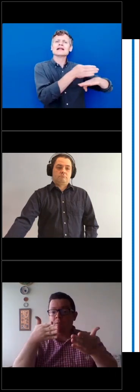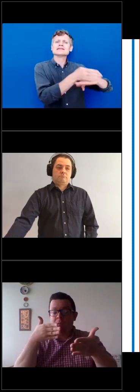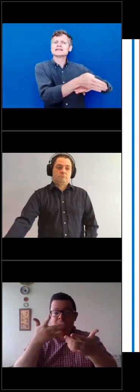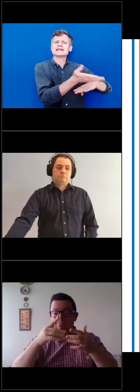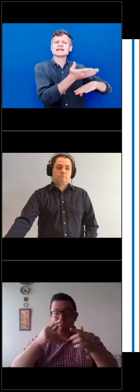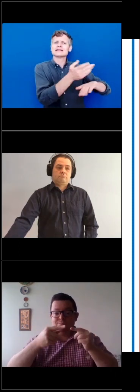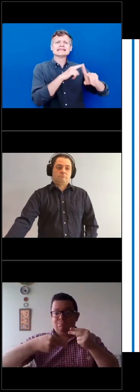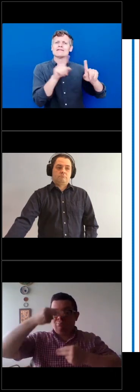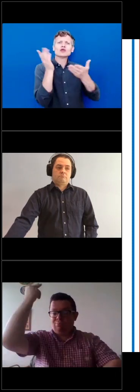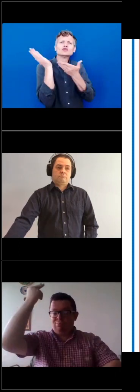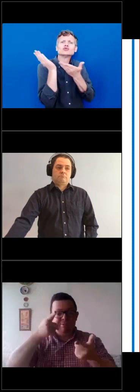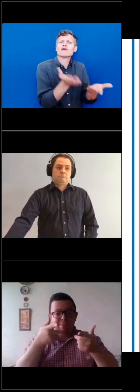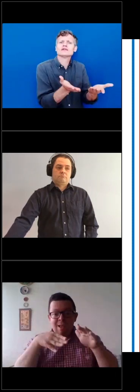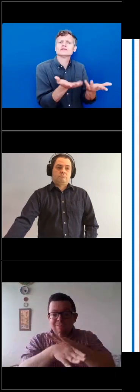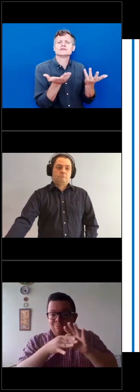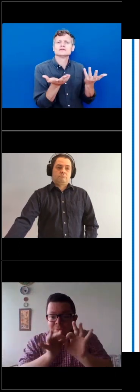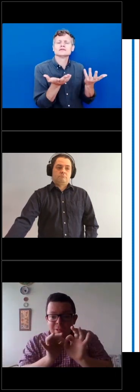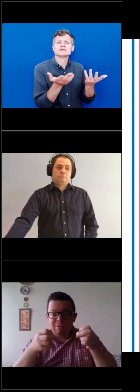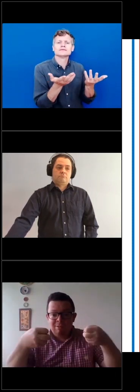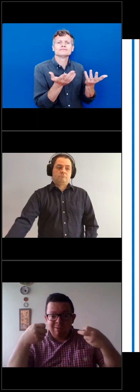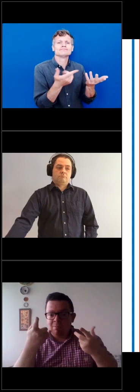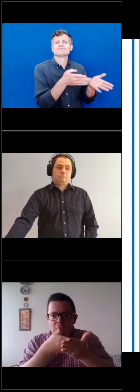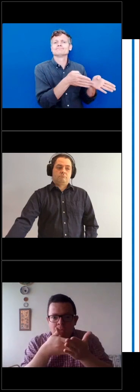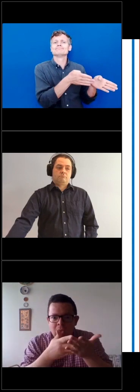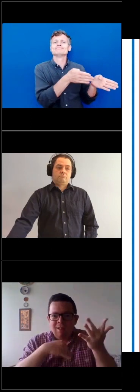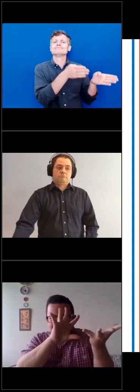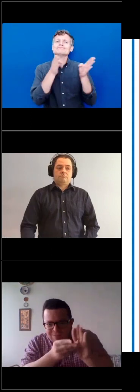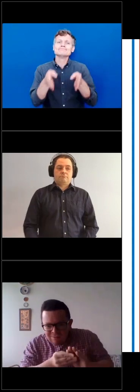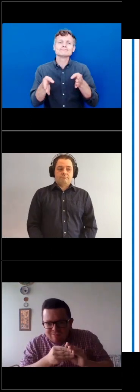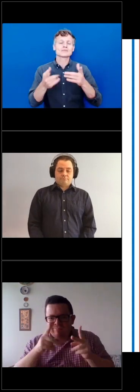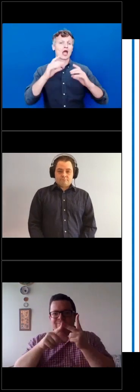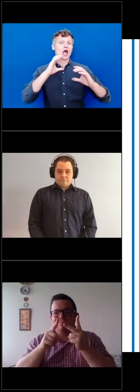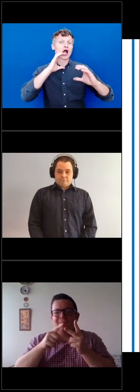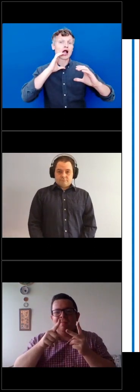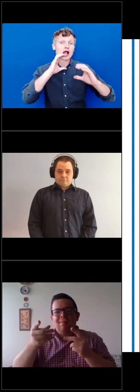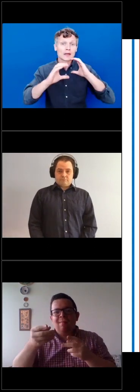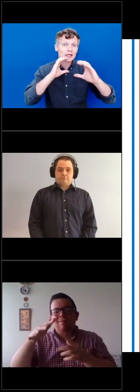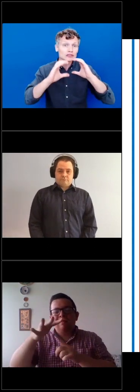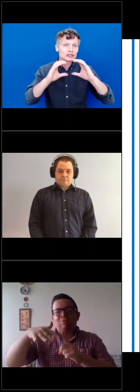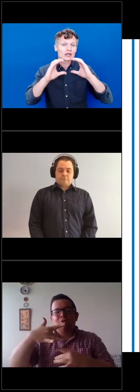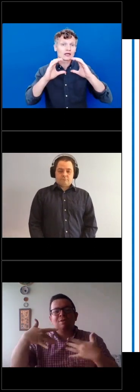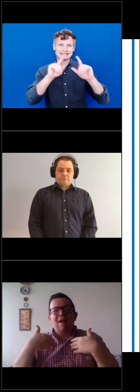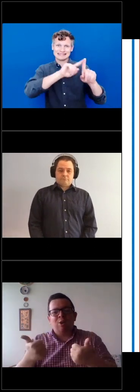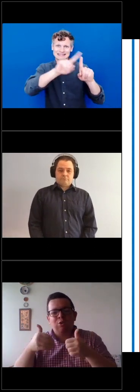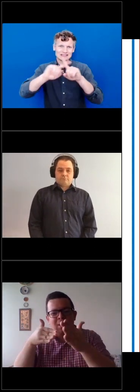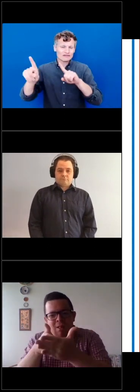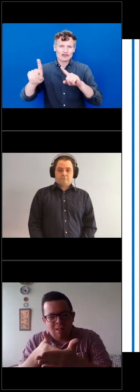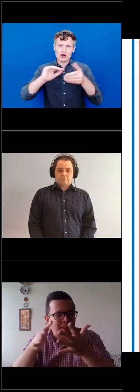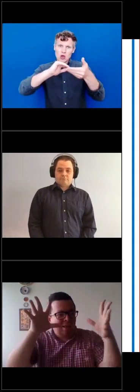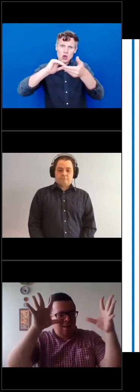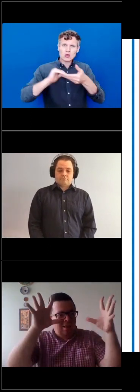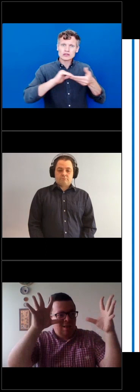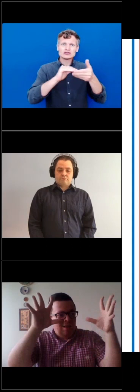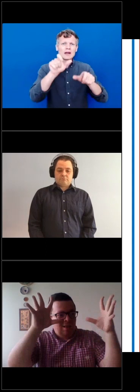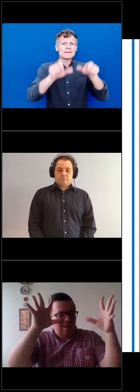and communicating with each organization of people with disabilities, if in order to getting to know